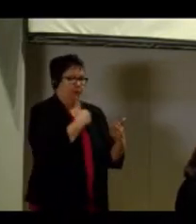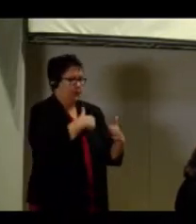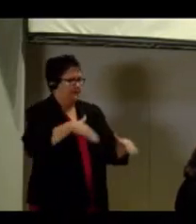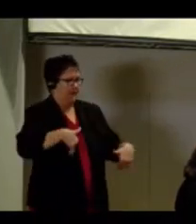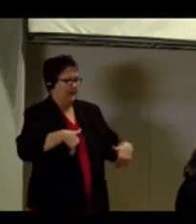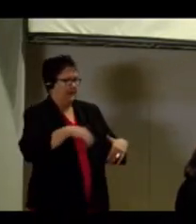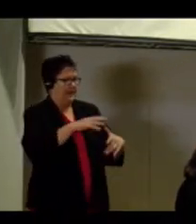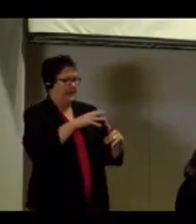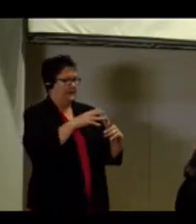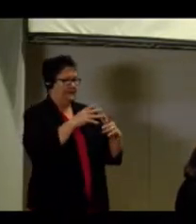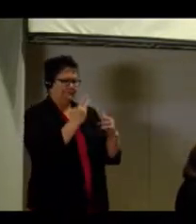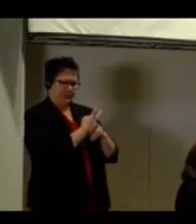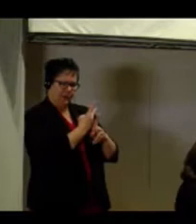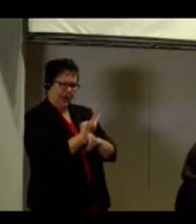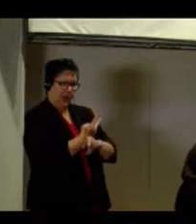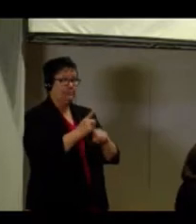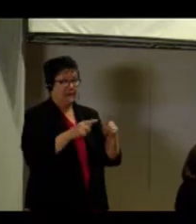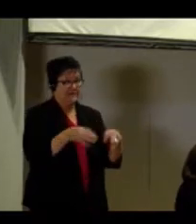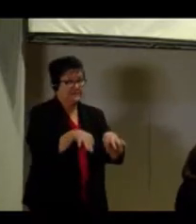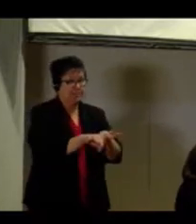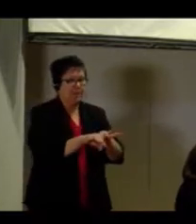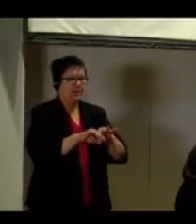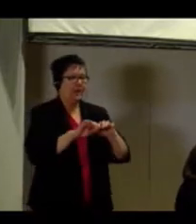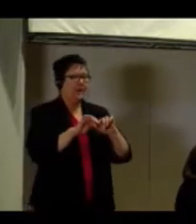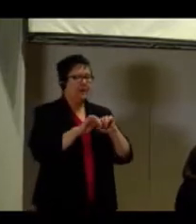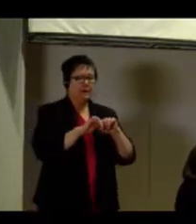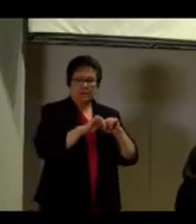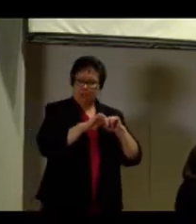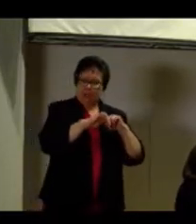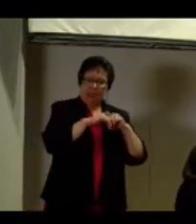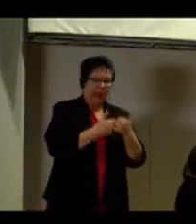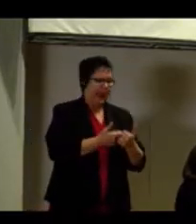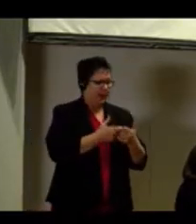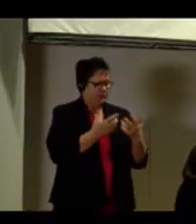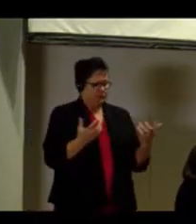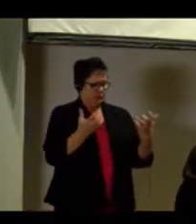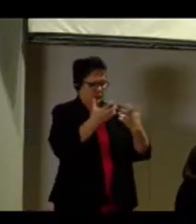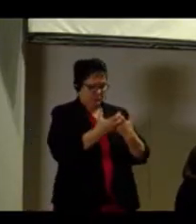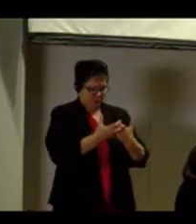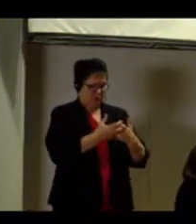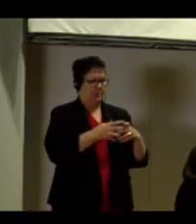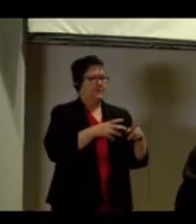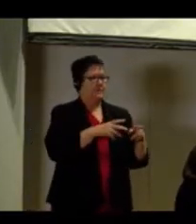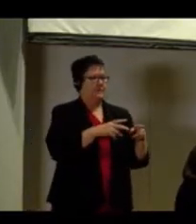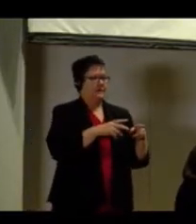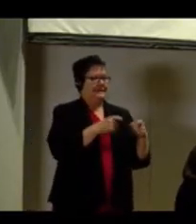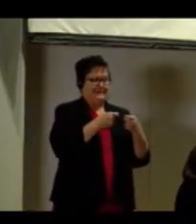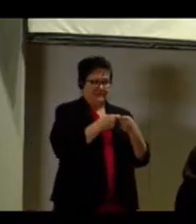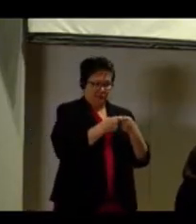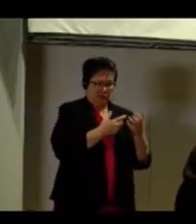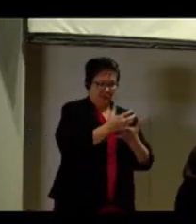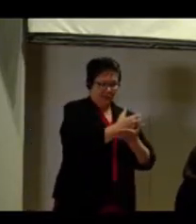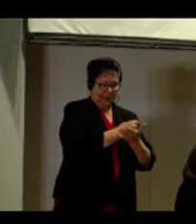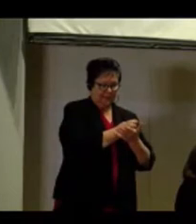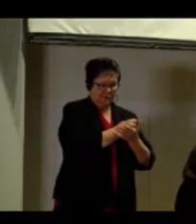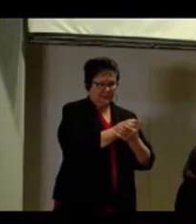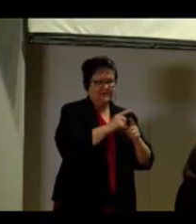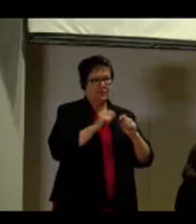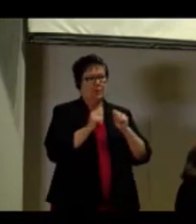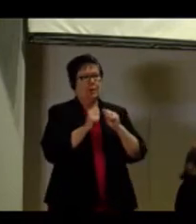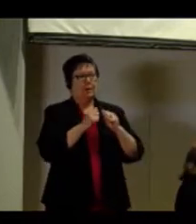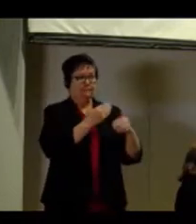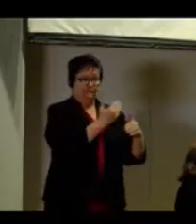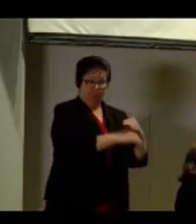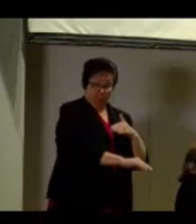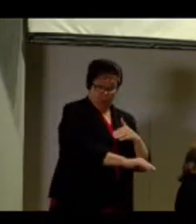pressing, is how to combine born digital collections with digitized collections, but maintain a sense that they're not the same thing. I find